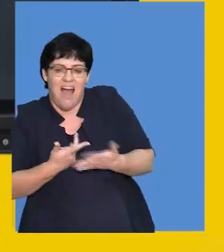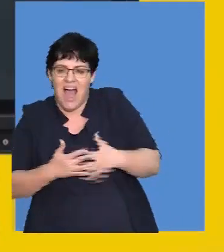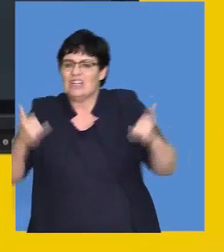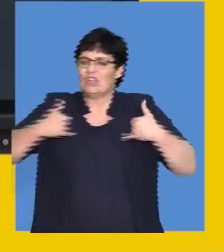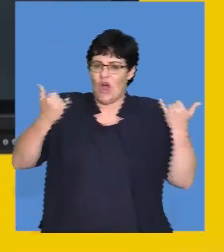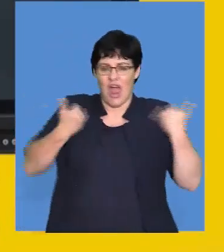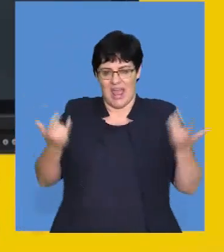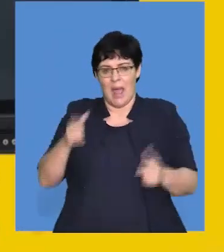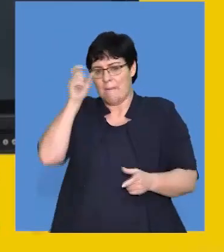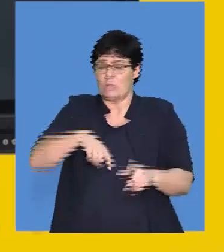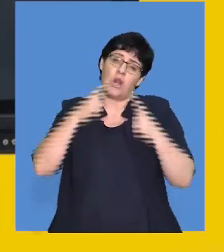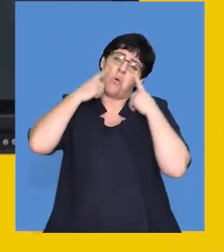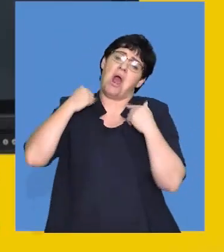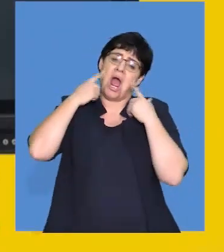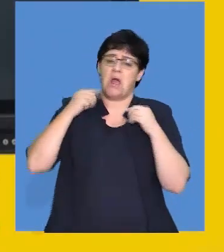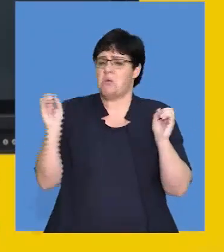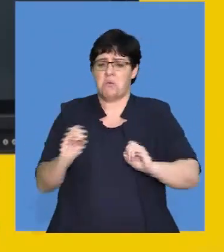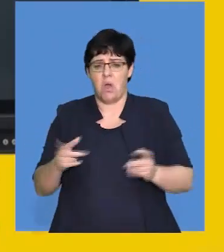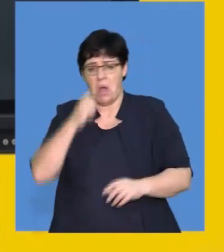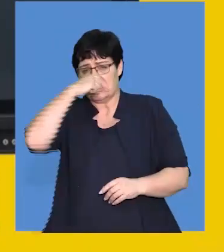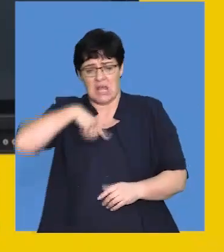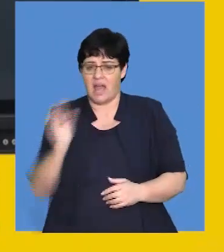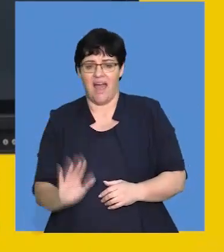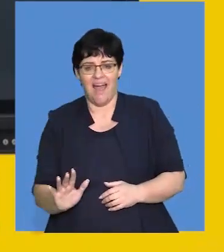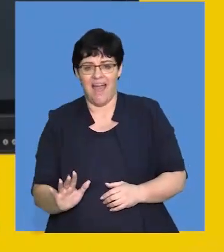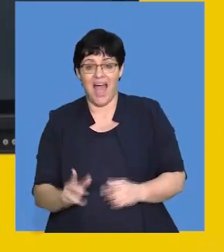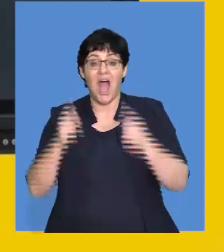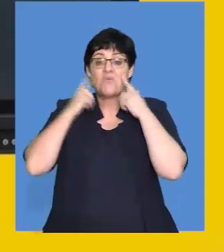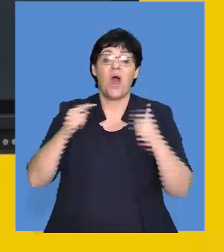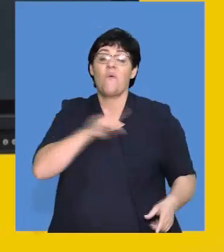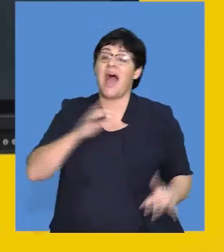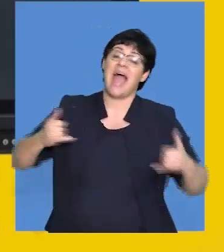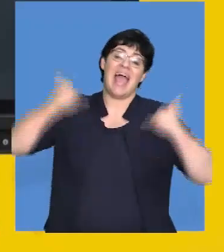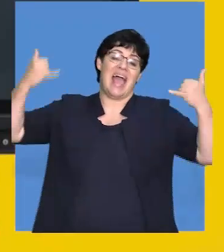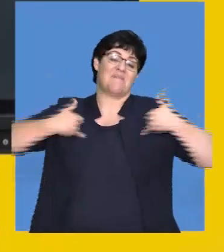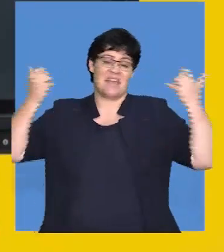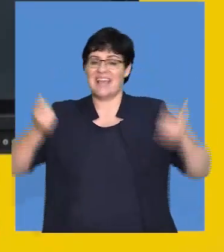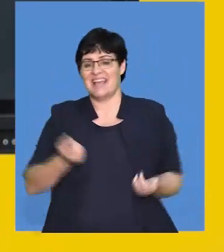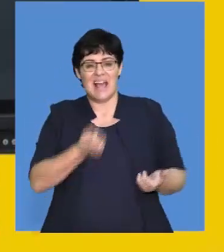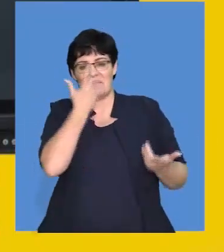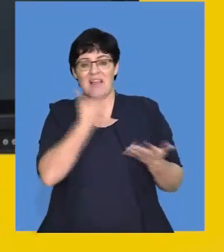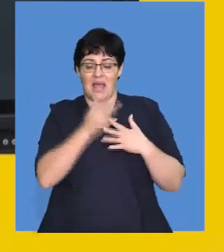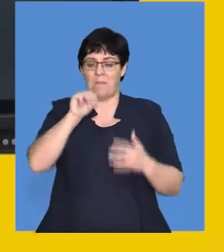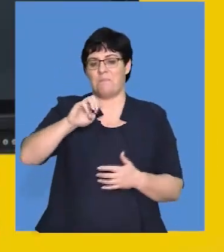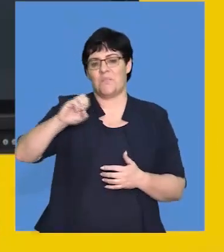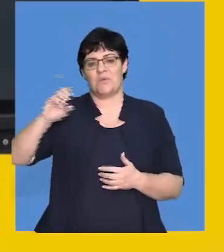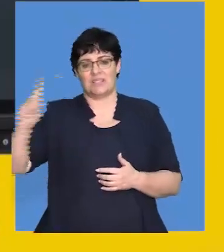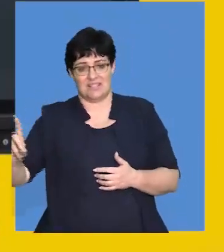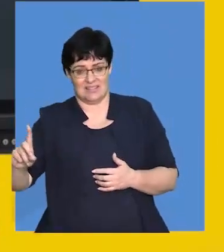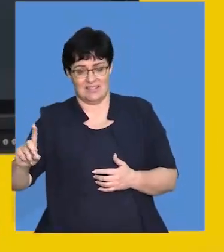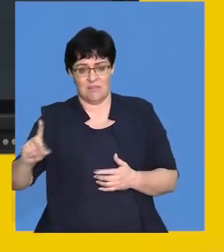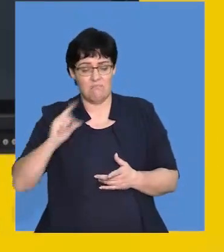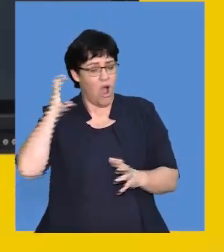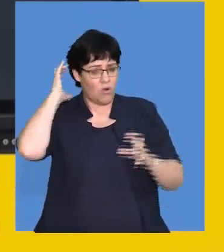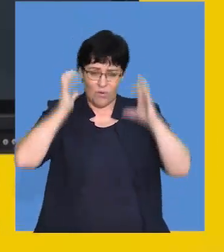anybody crying because of sadness. They will be crying from joy. That's called mood. So please don't confuse